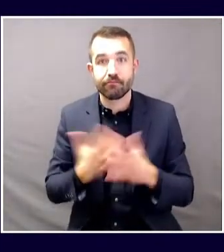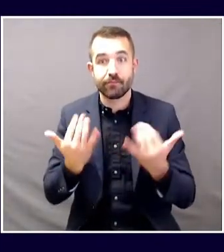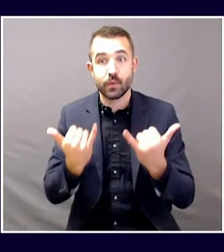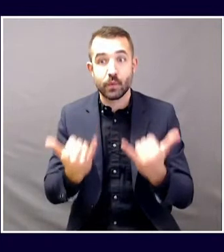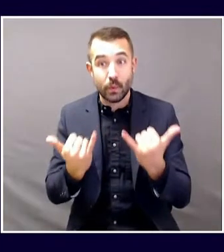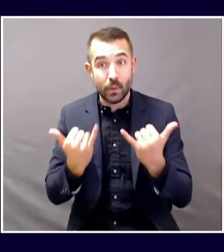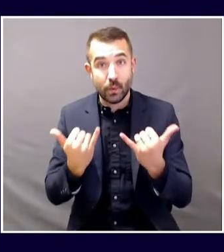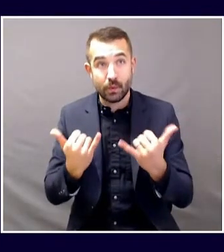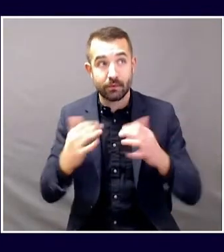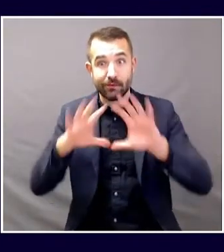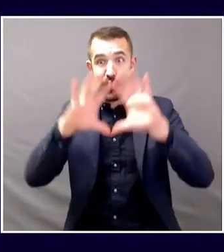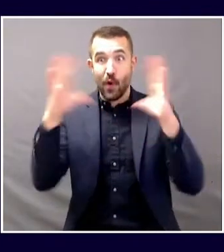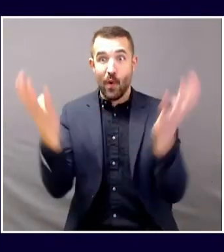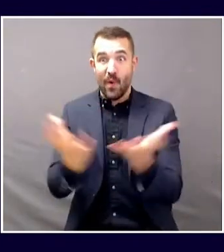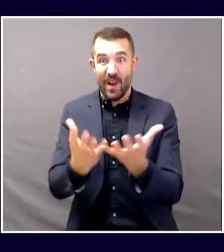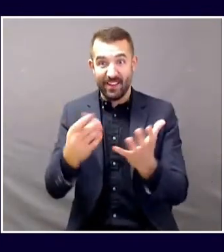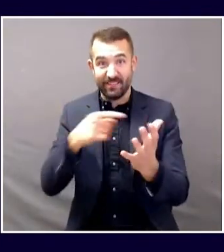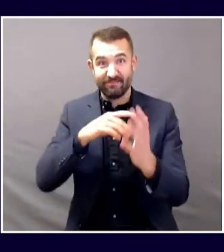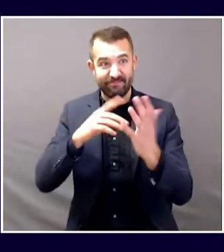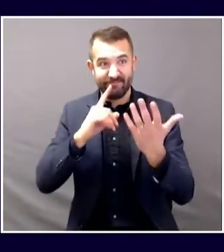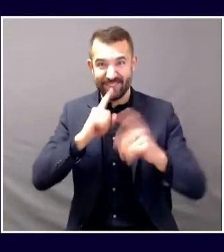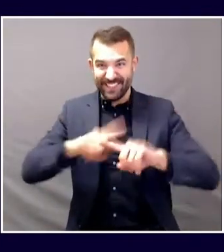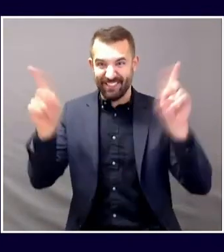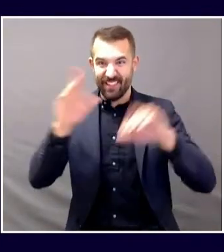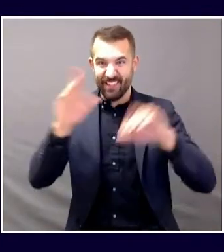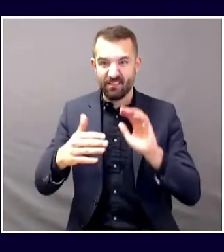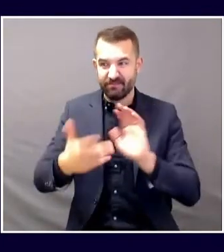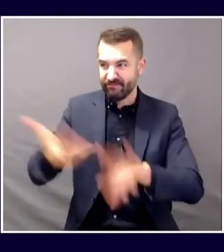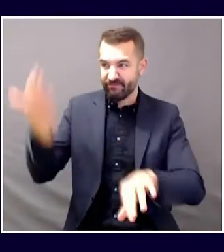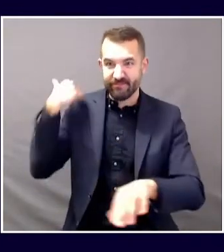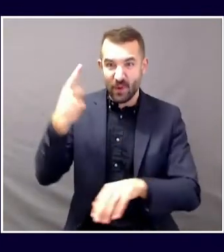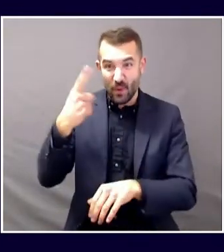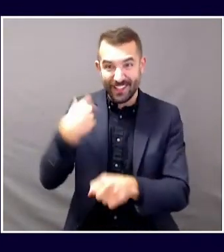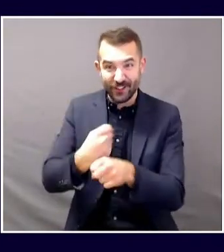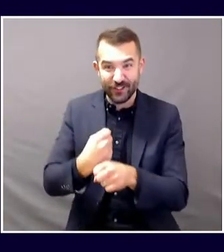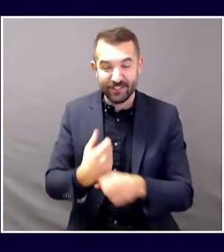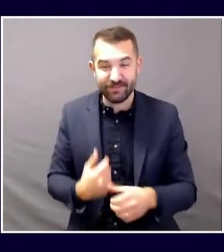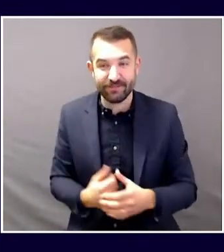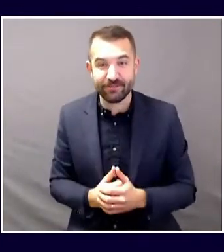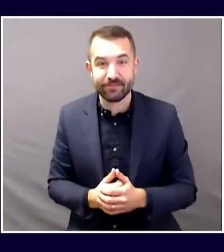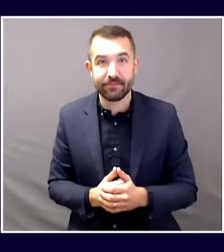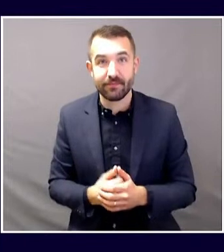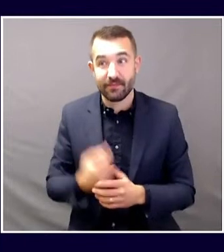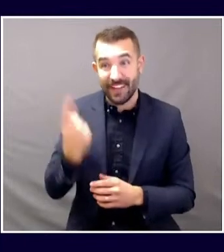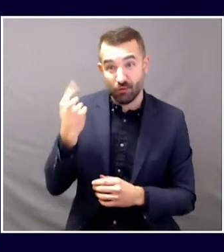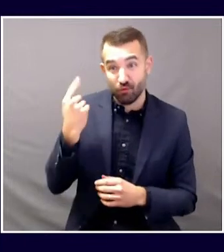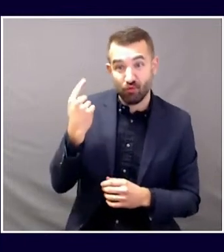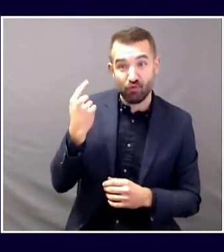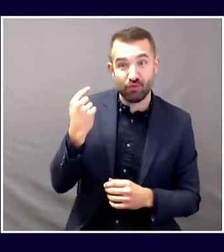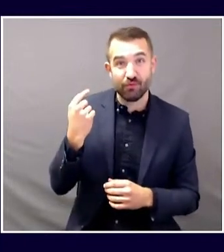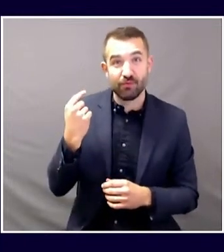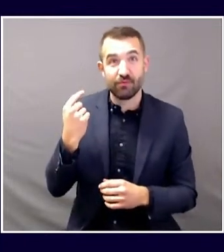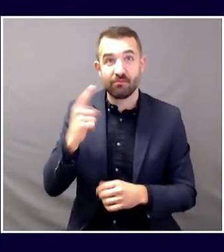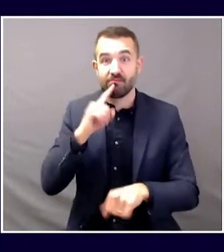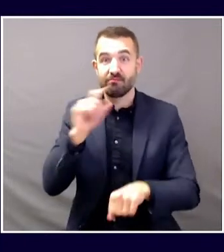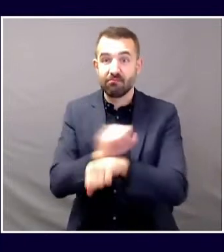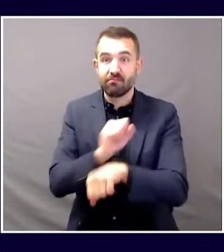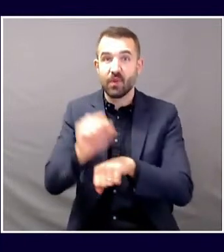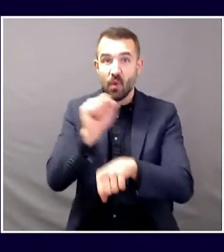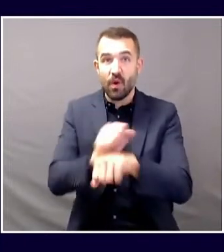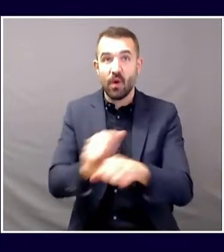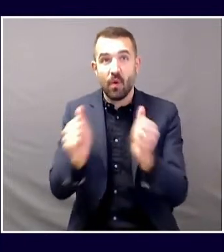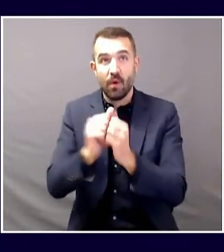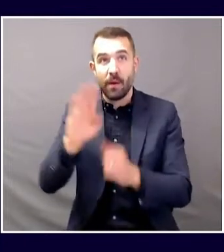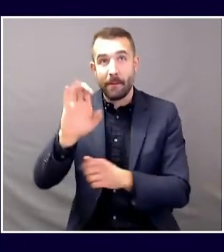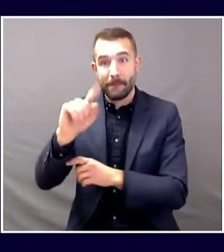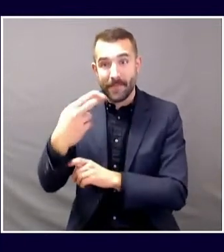just 1 year ago. Last year, around this time, I was working with one of our colleagues in the media, Beth Brogan,